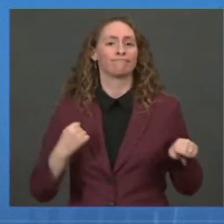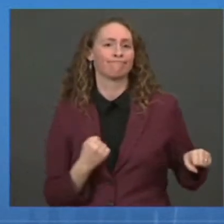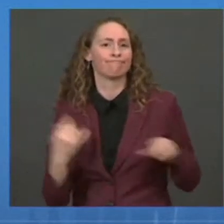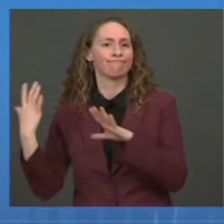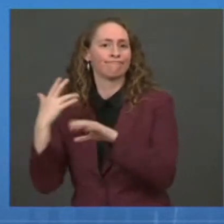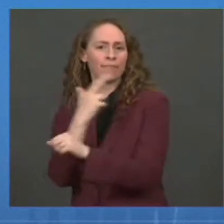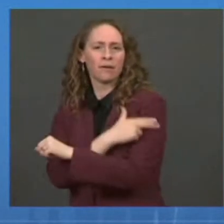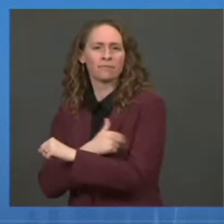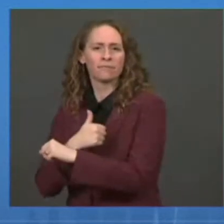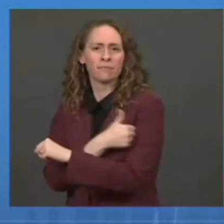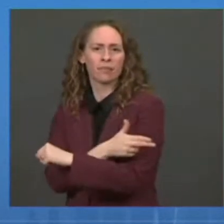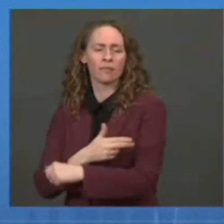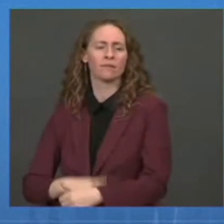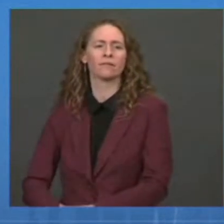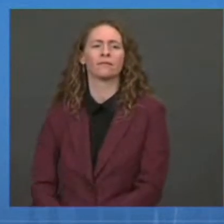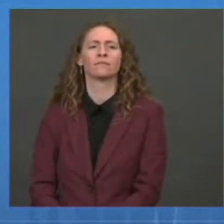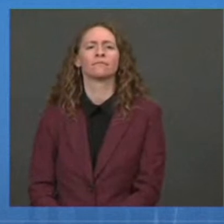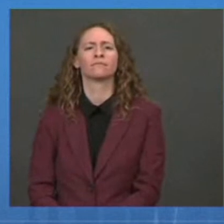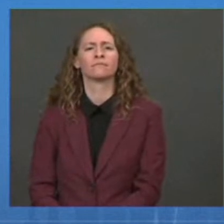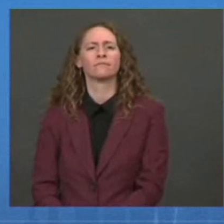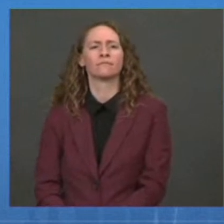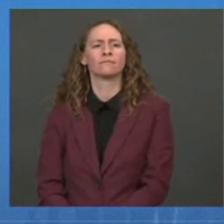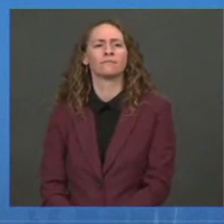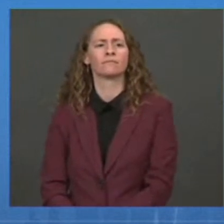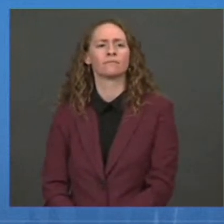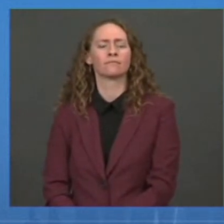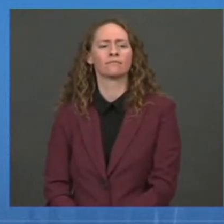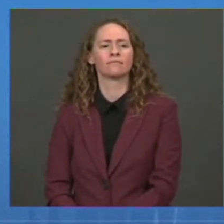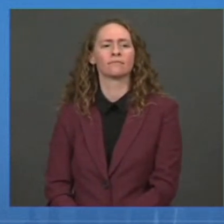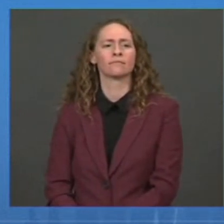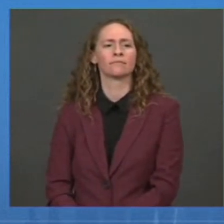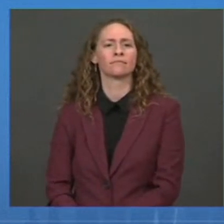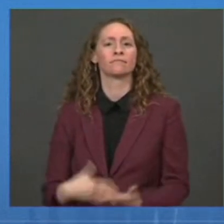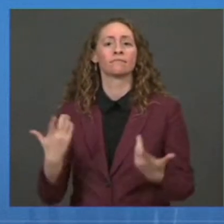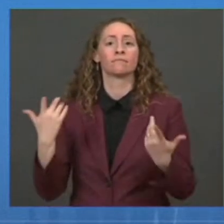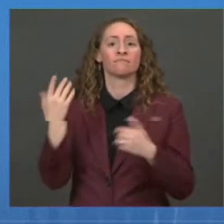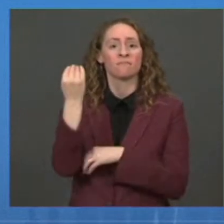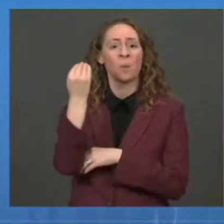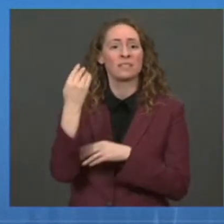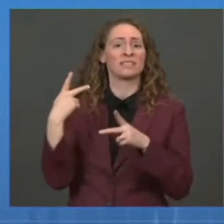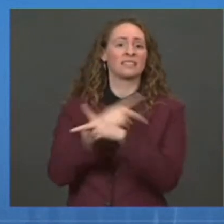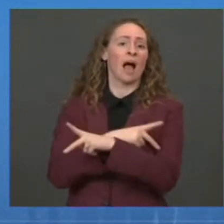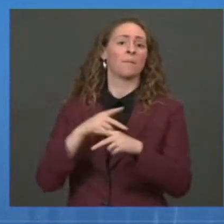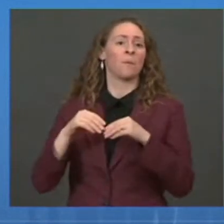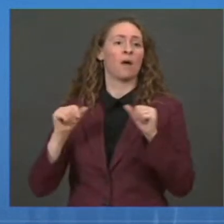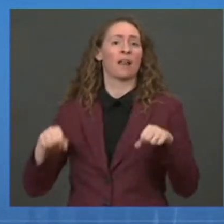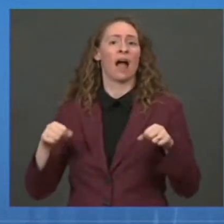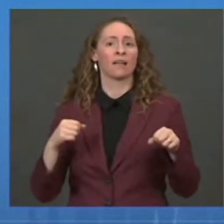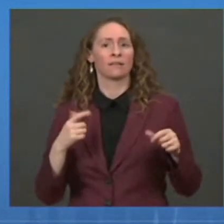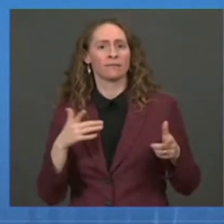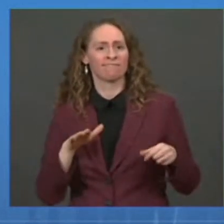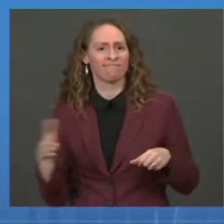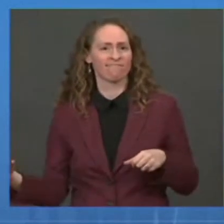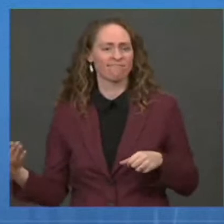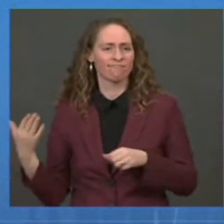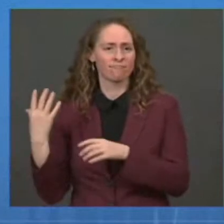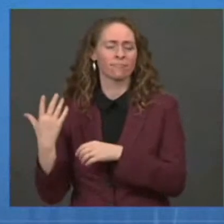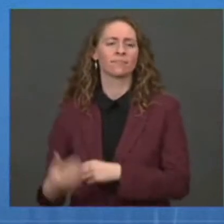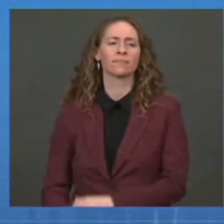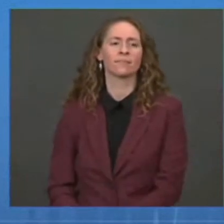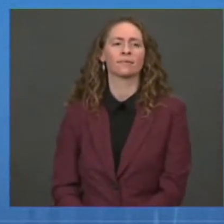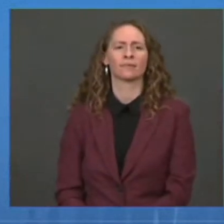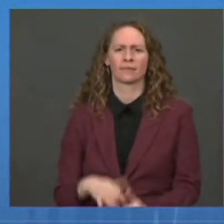dying when you compare individuals who are fully vaccinated versus unvaccinated. And this is Delta.